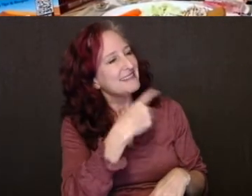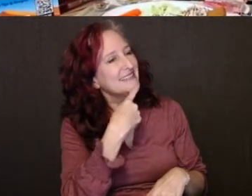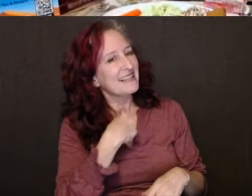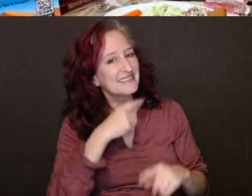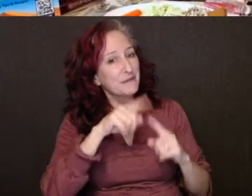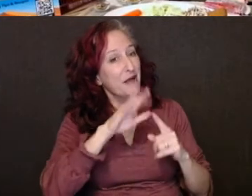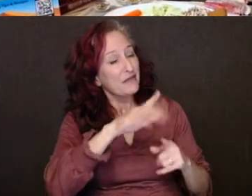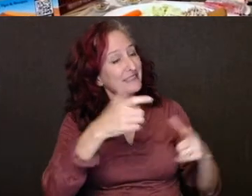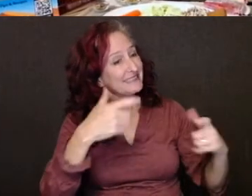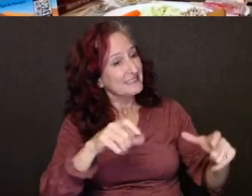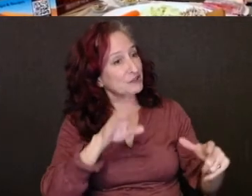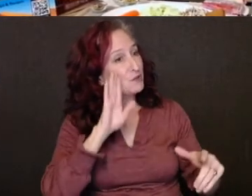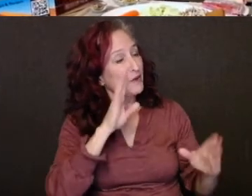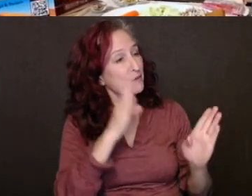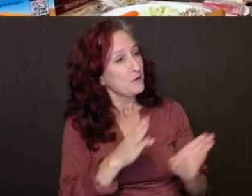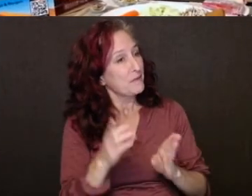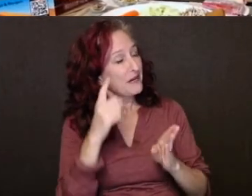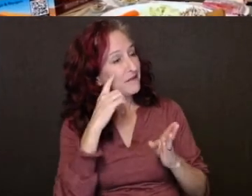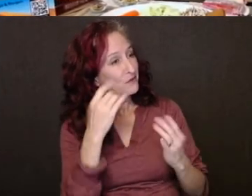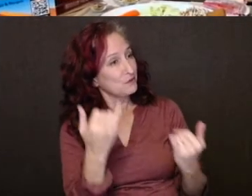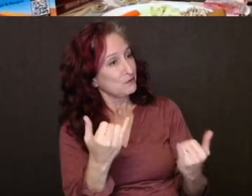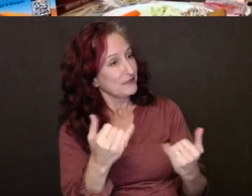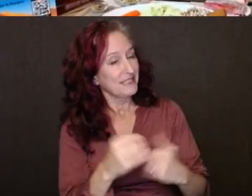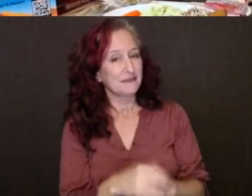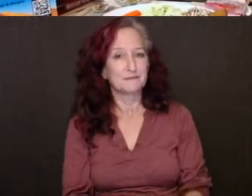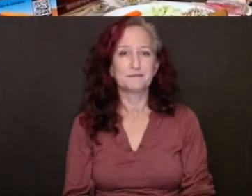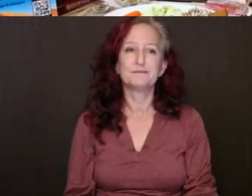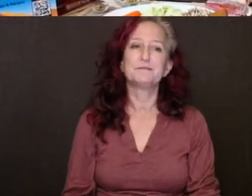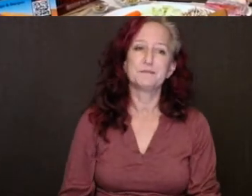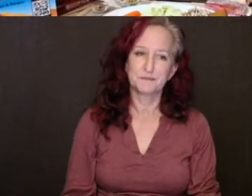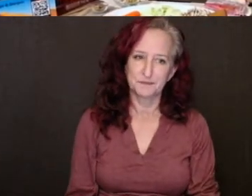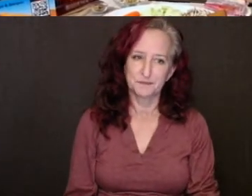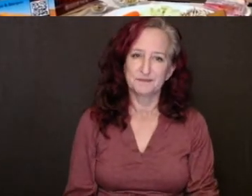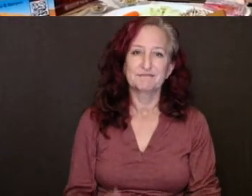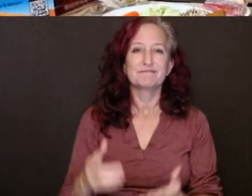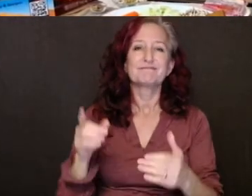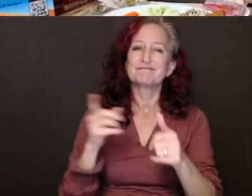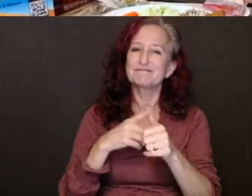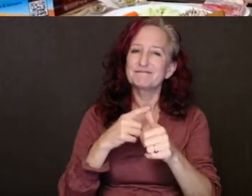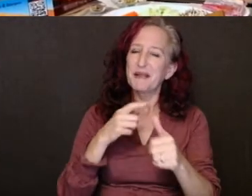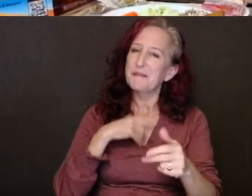you pick up a knife enough time and long enough, then you become proficient.